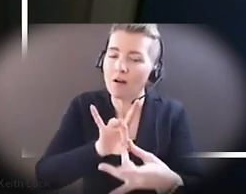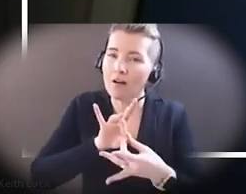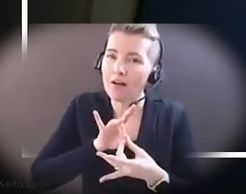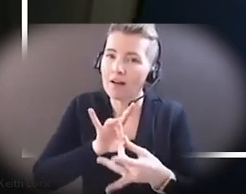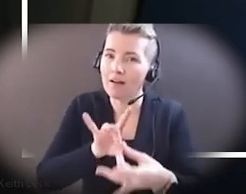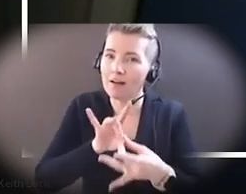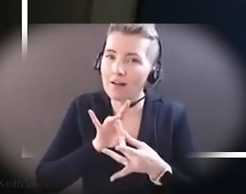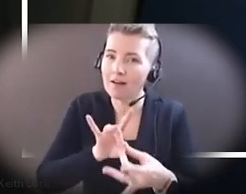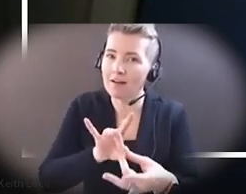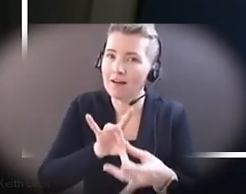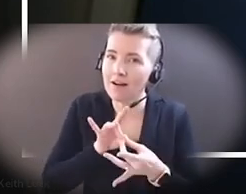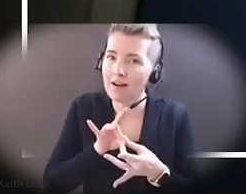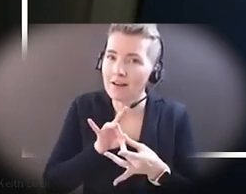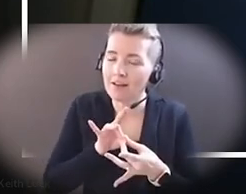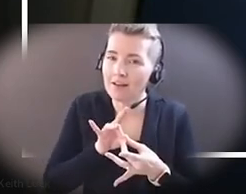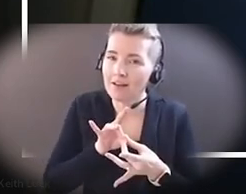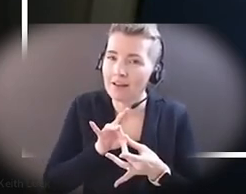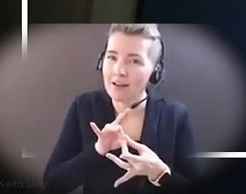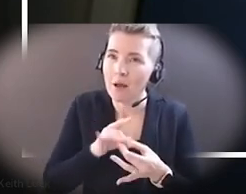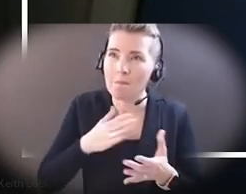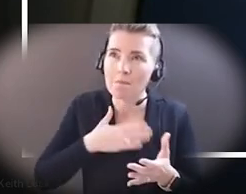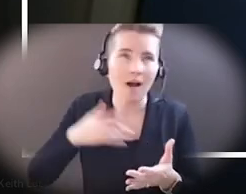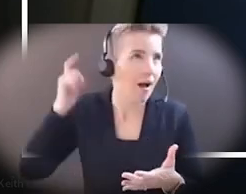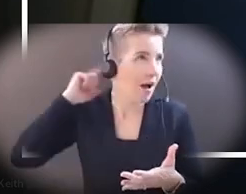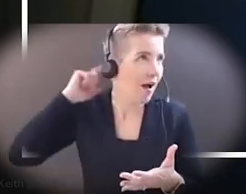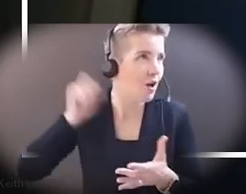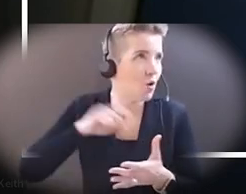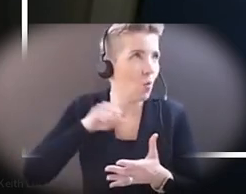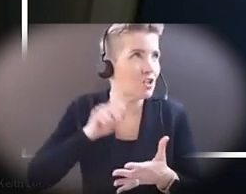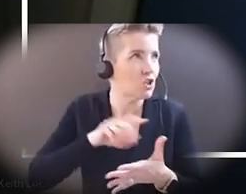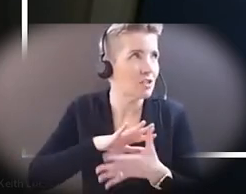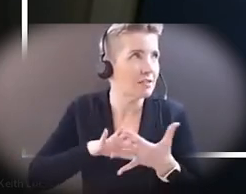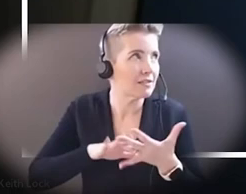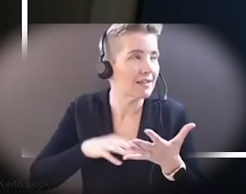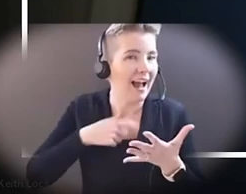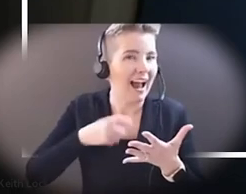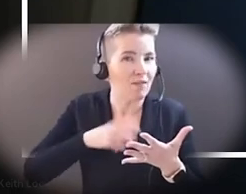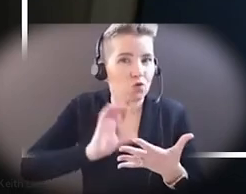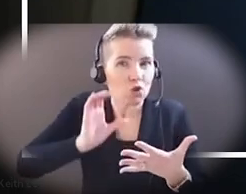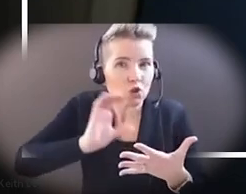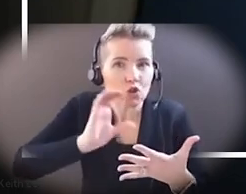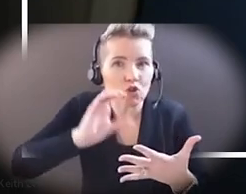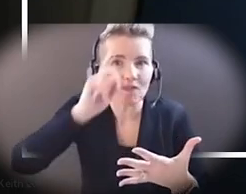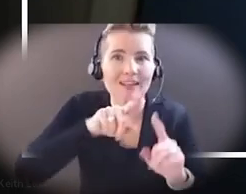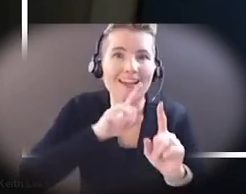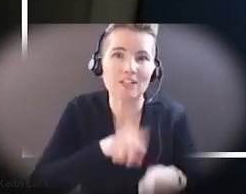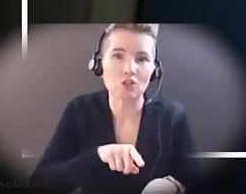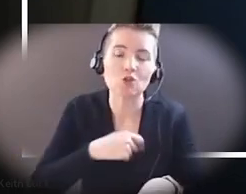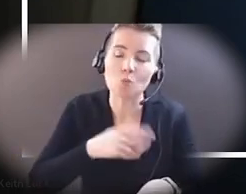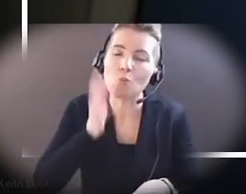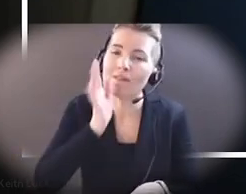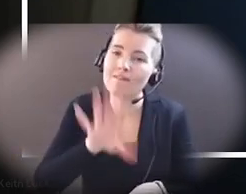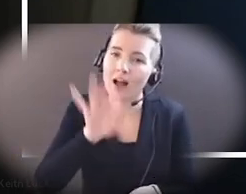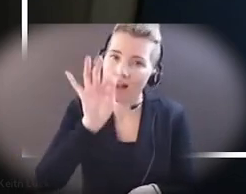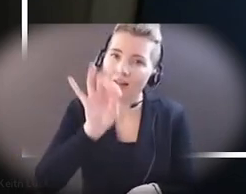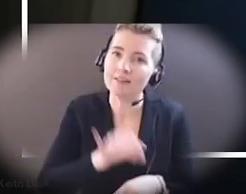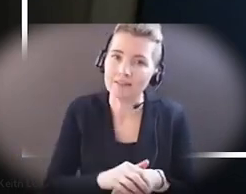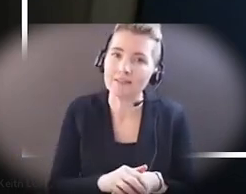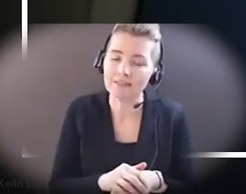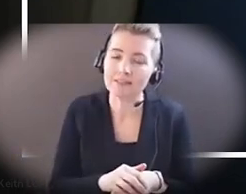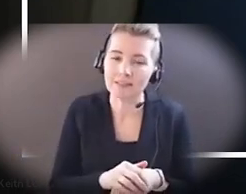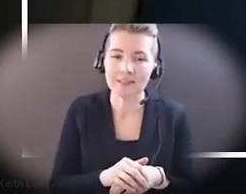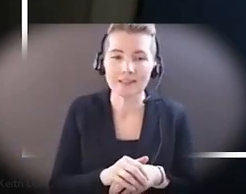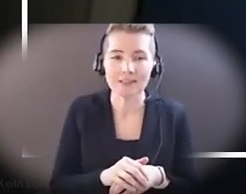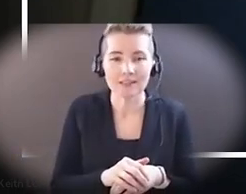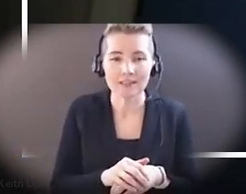to the questions that you have in your own, that you are asking in, you know, in your own mind. There are a lot